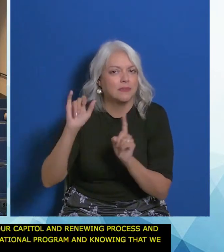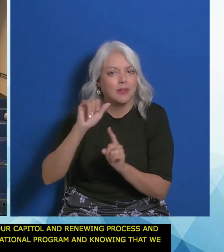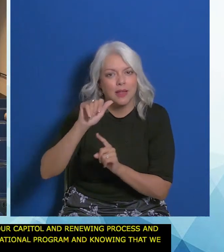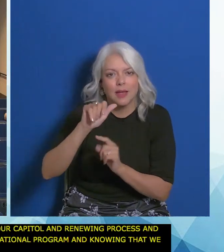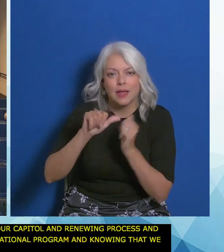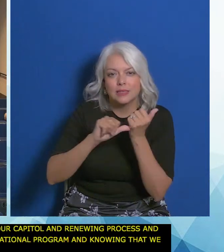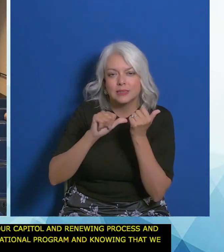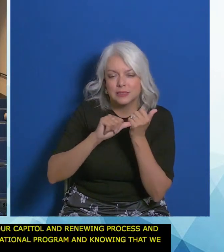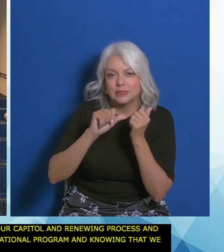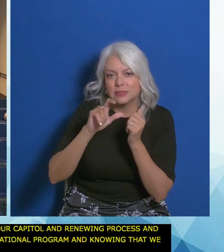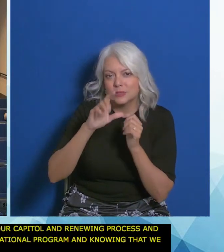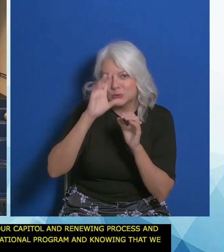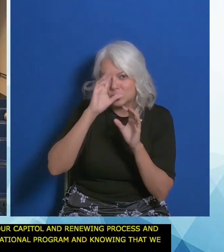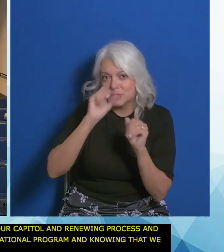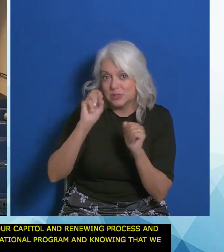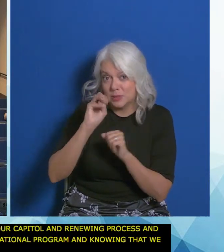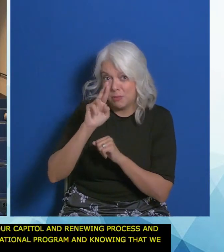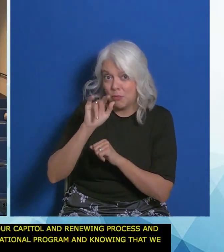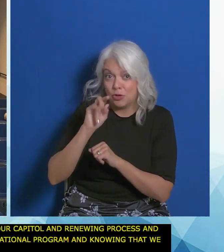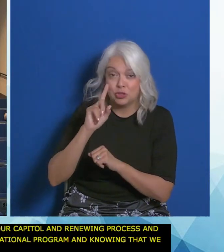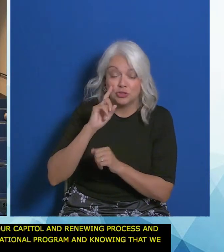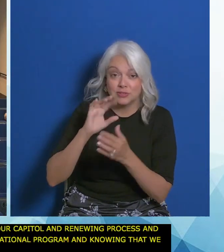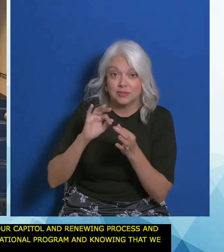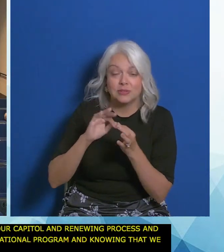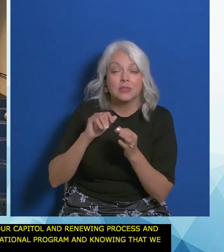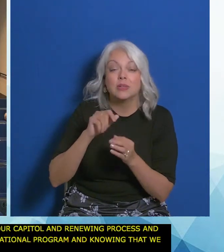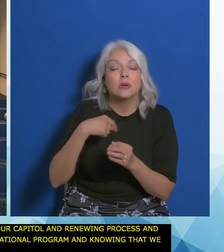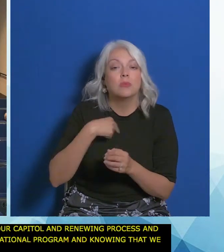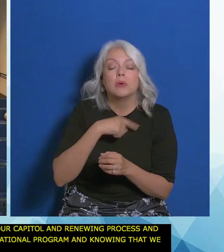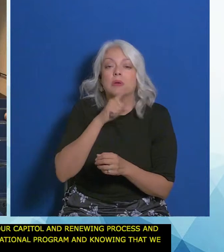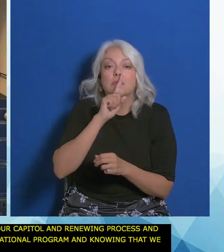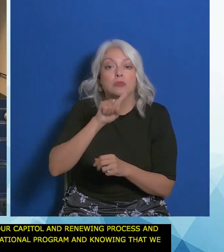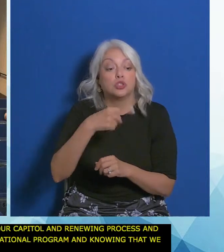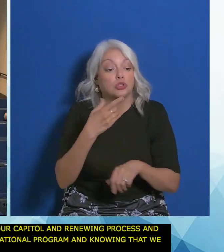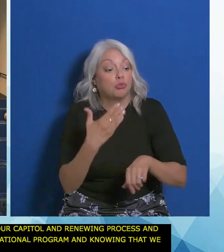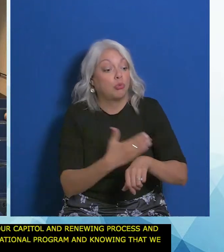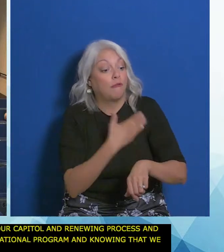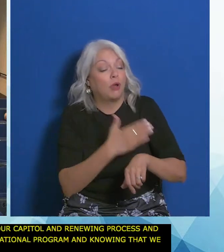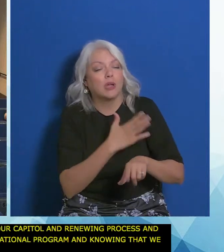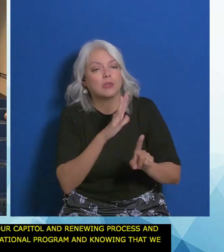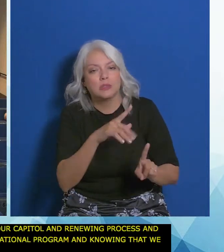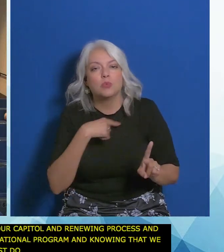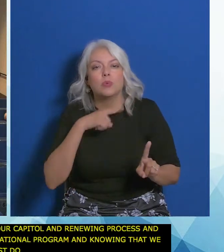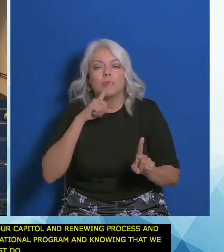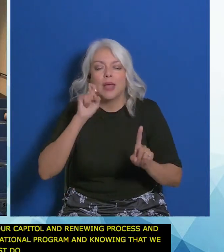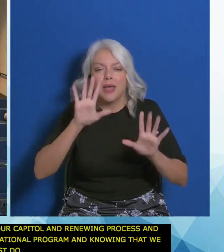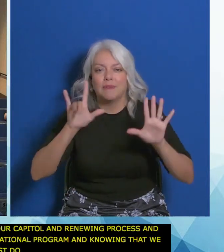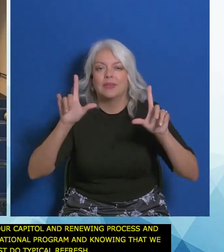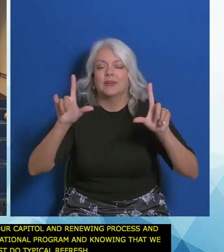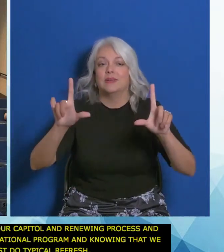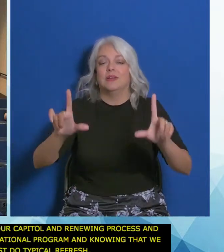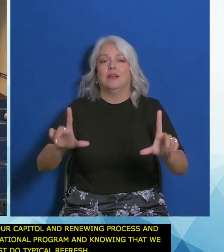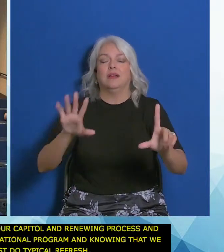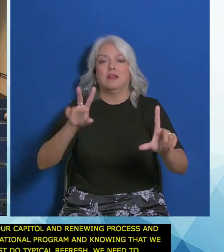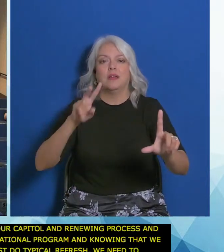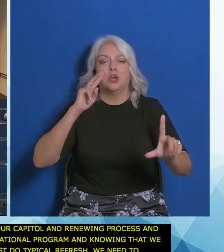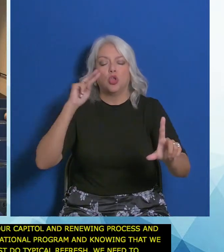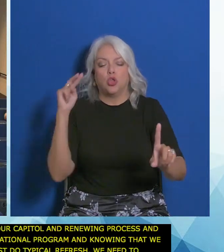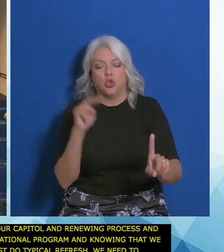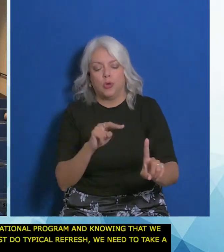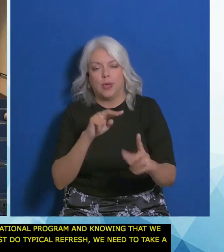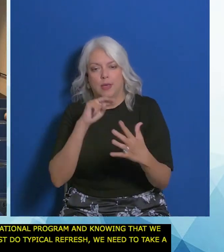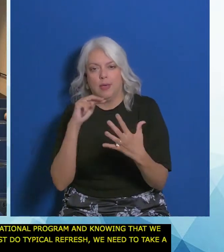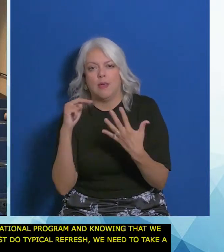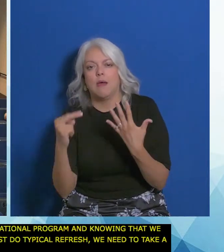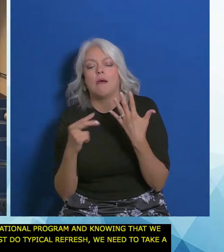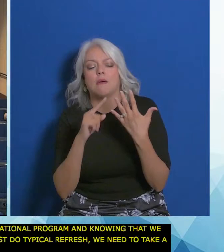Superintendent Martin mentioned. So rather than just doing a typical refresh, we have to really kind of take a step back, look at it holistically,